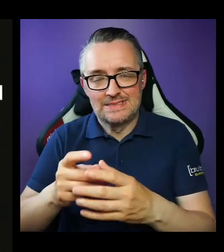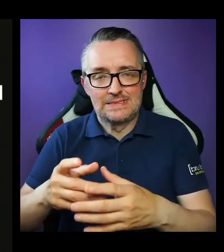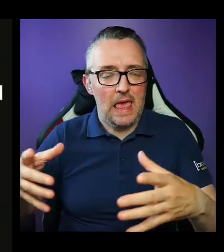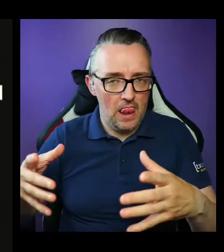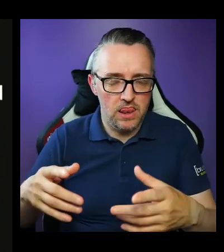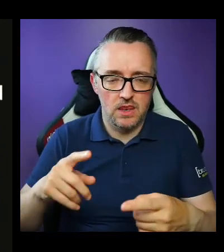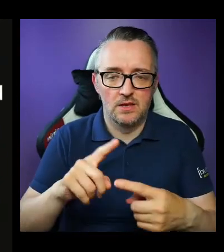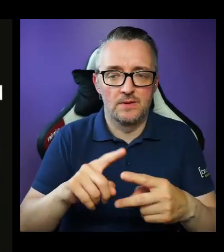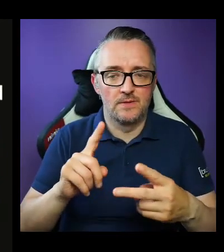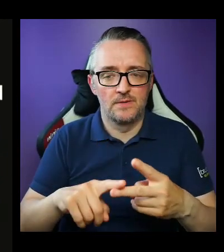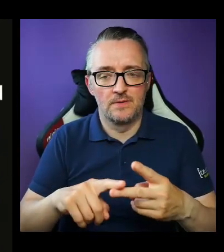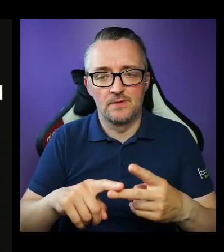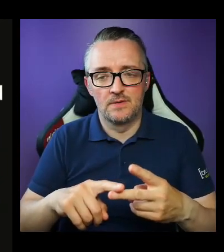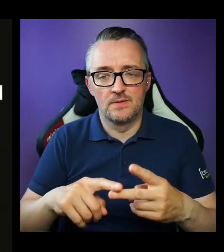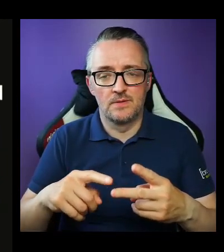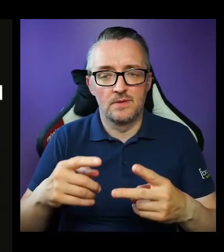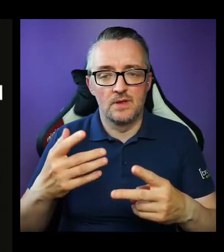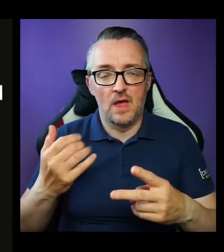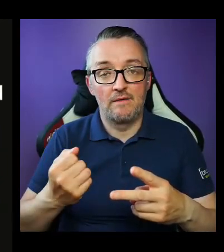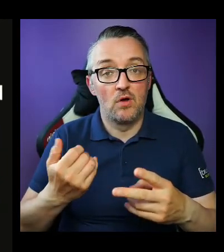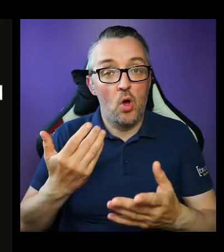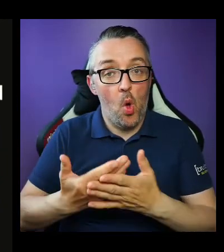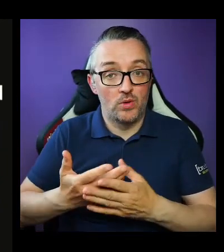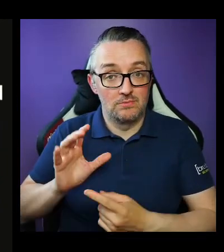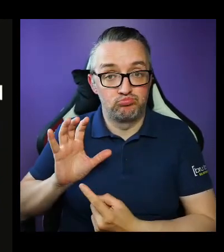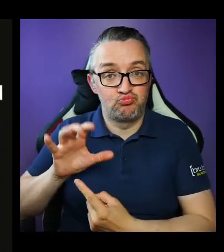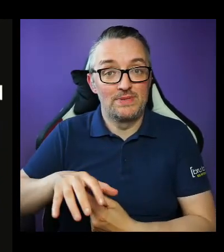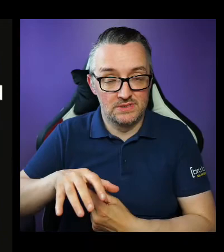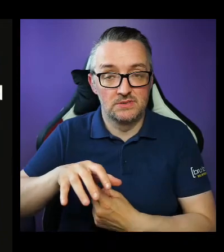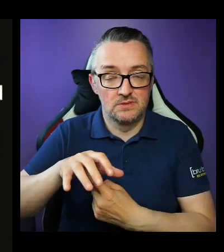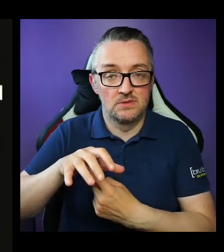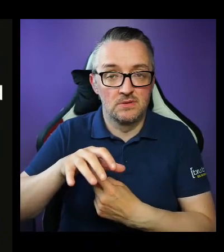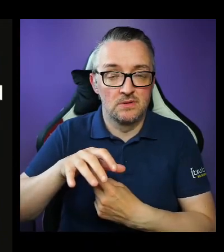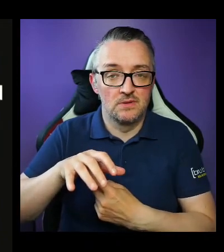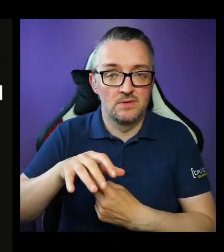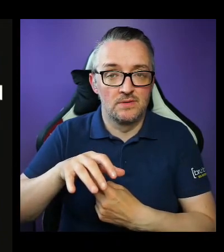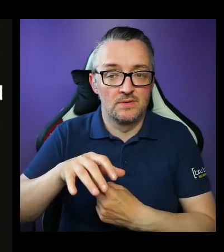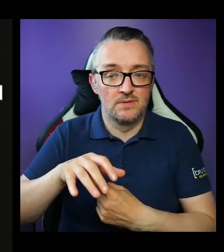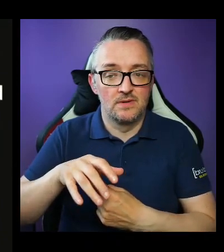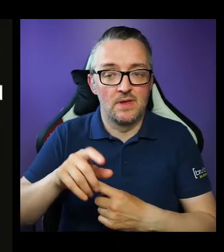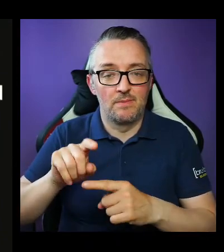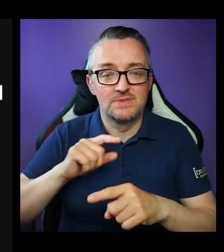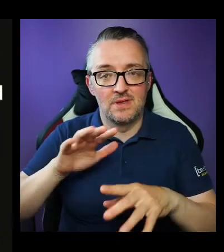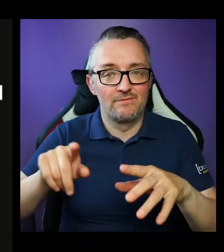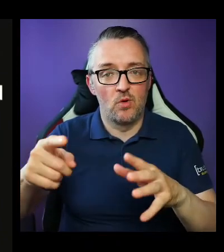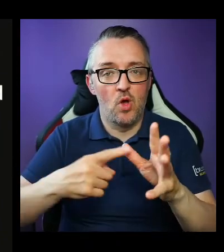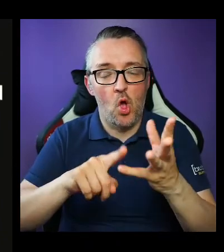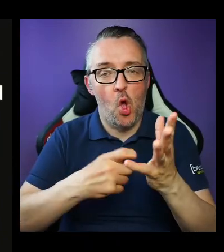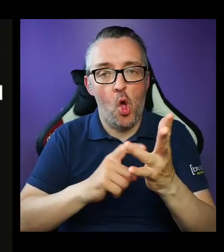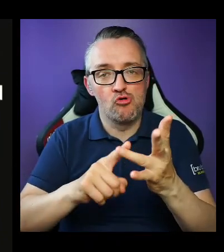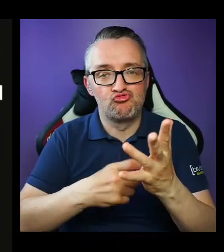and having something on premise, for instance, or like an Aurora